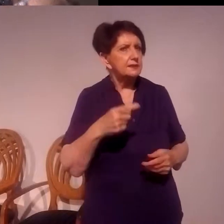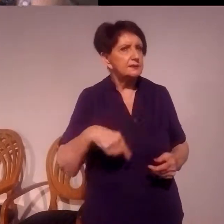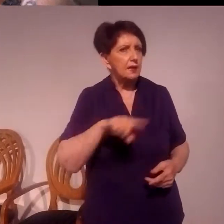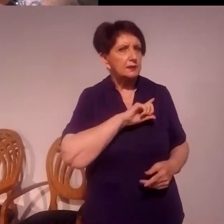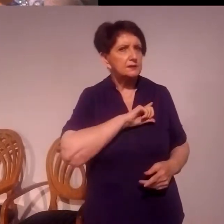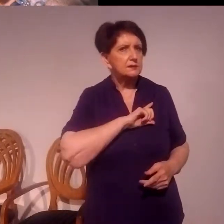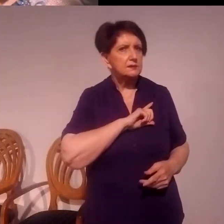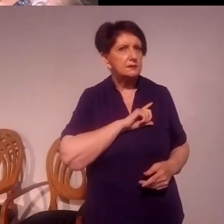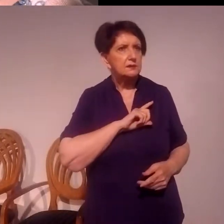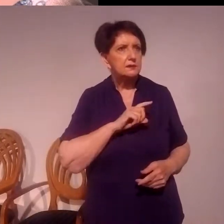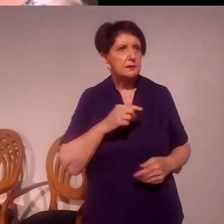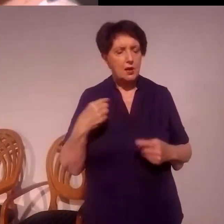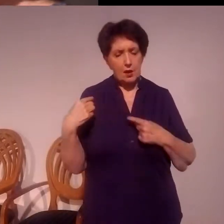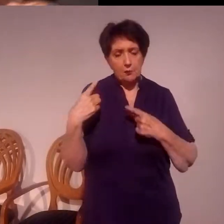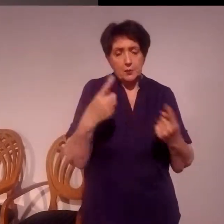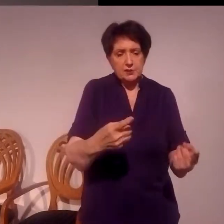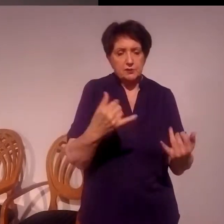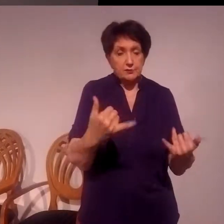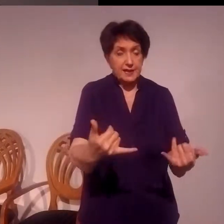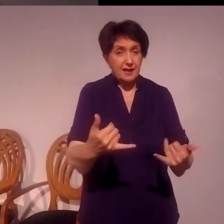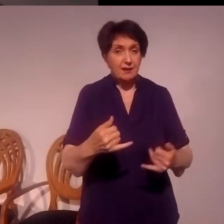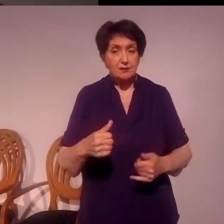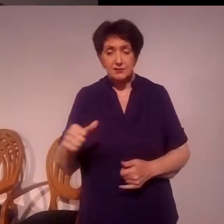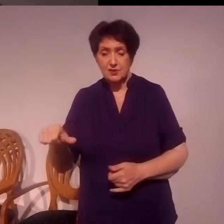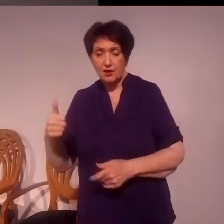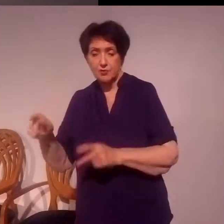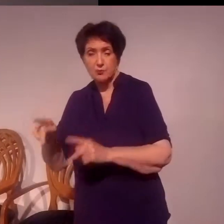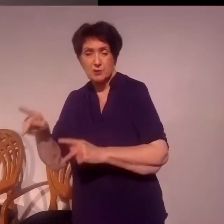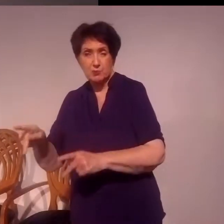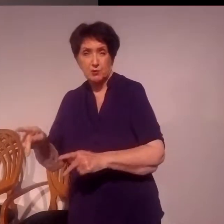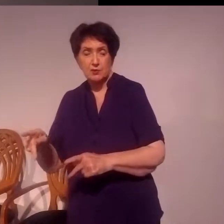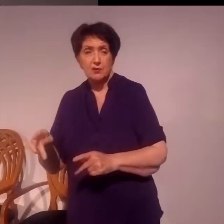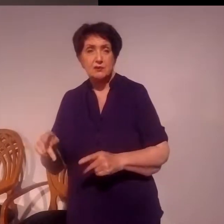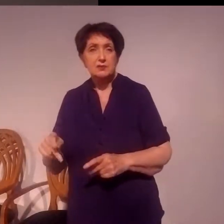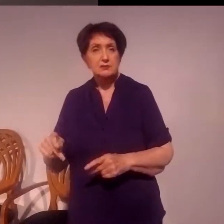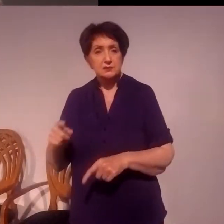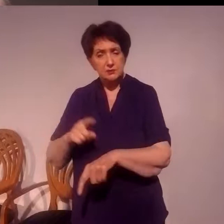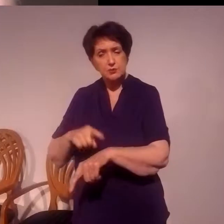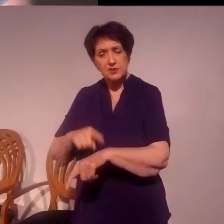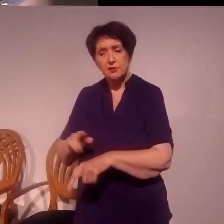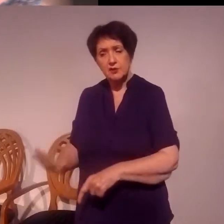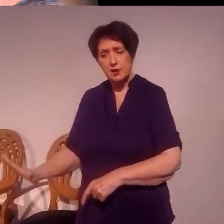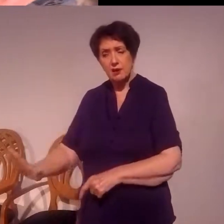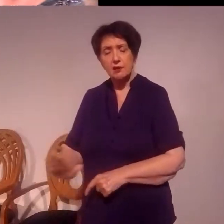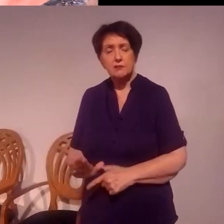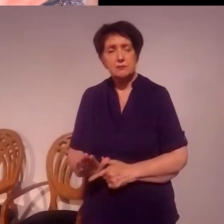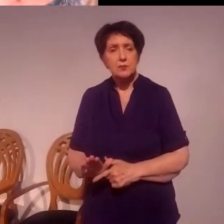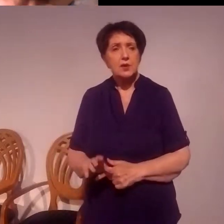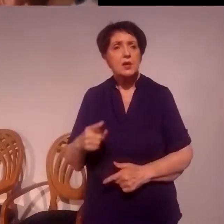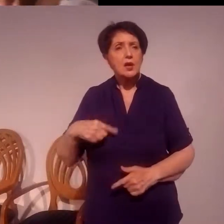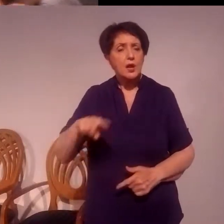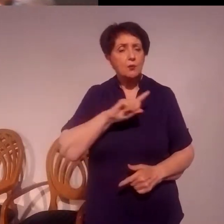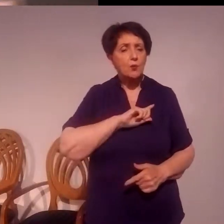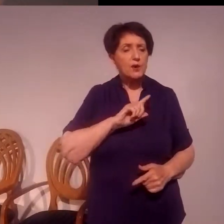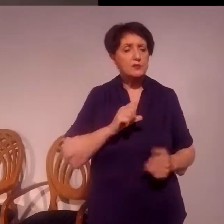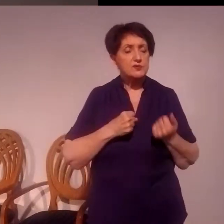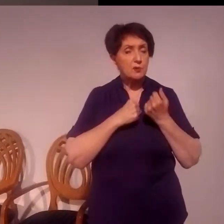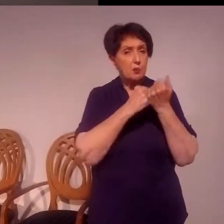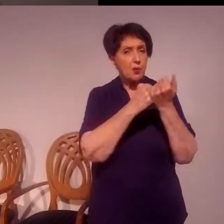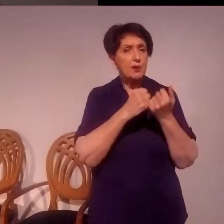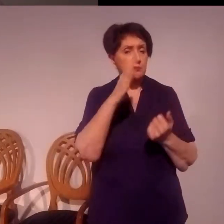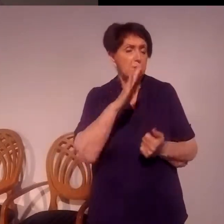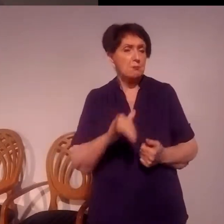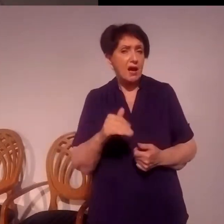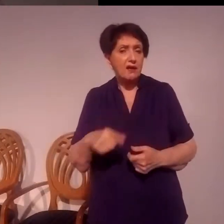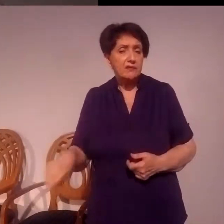other people's times. And we are standing on the shoulders of these people. And because the people have gotten